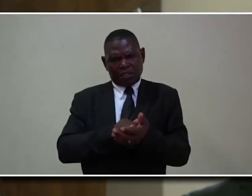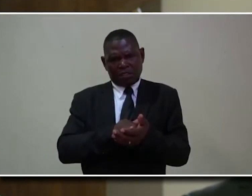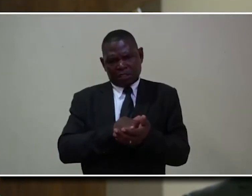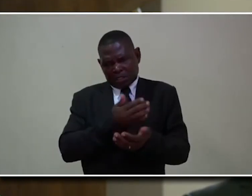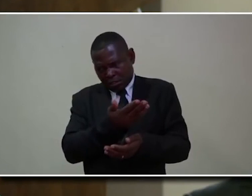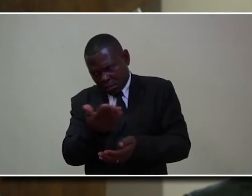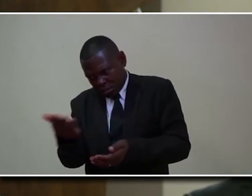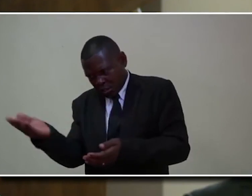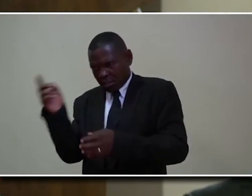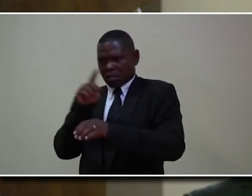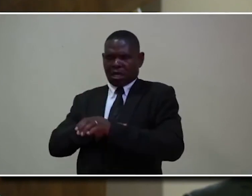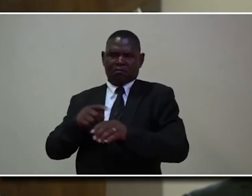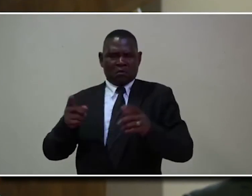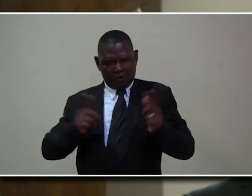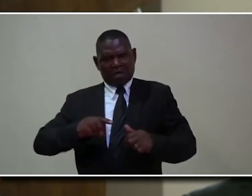go astray.